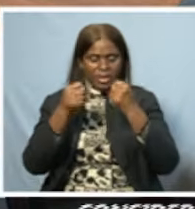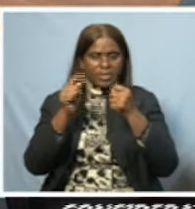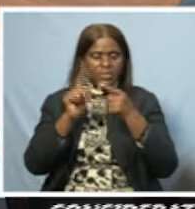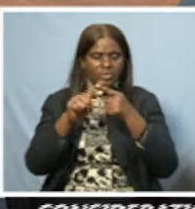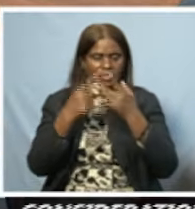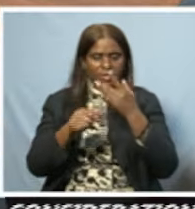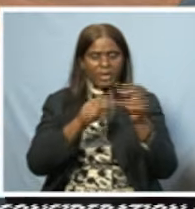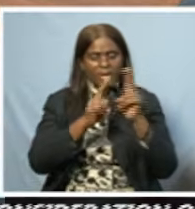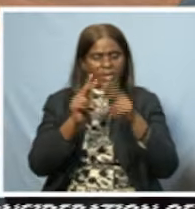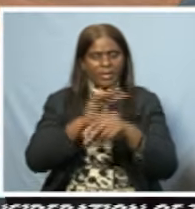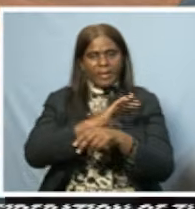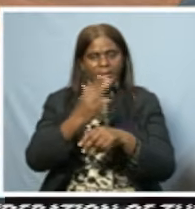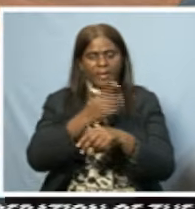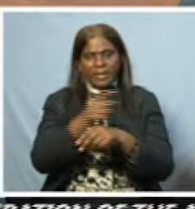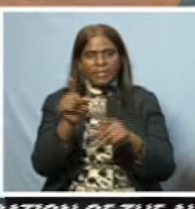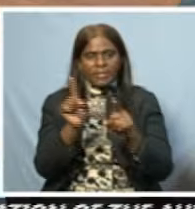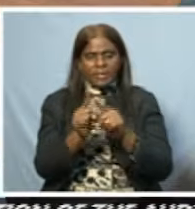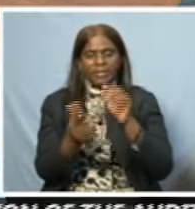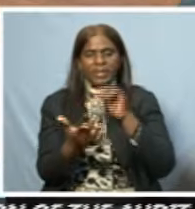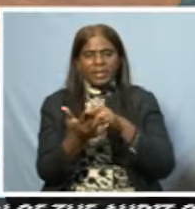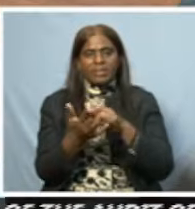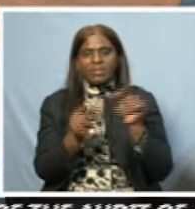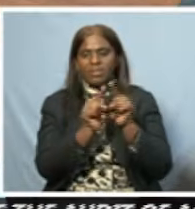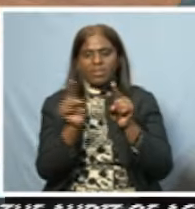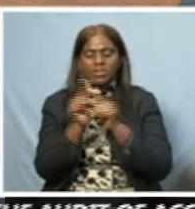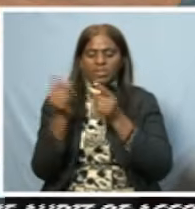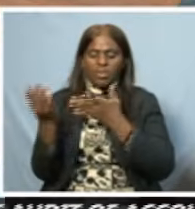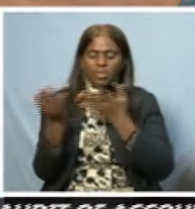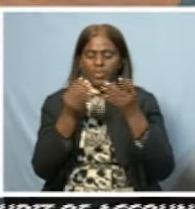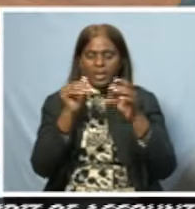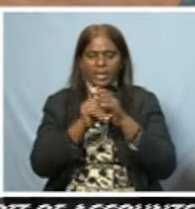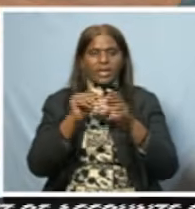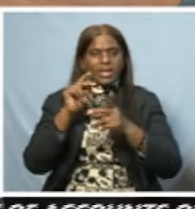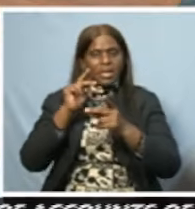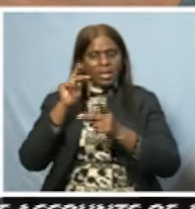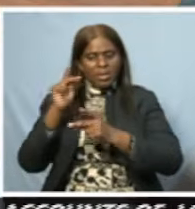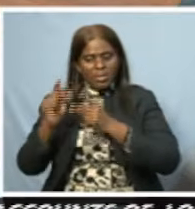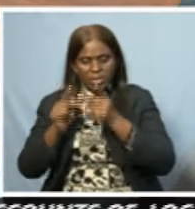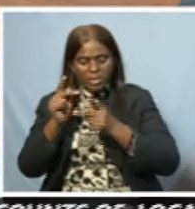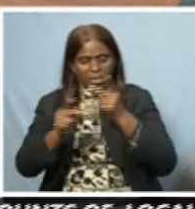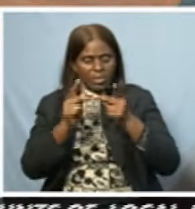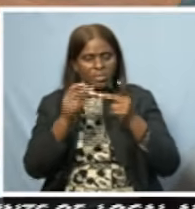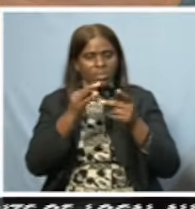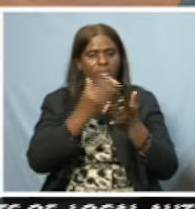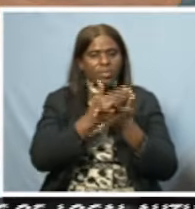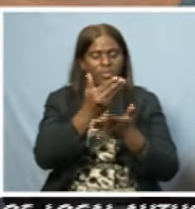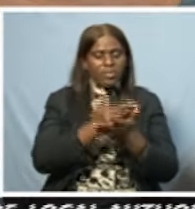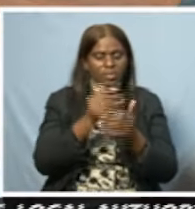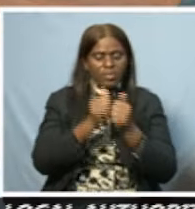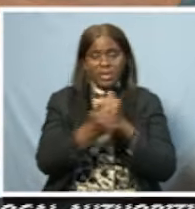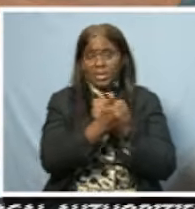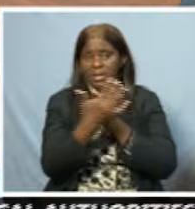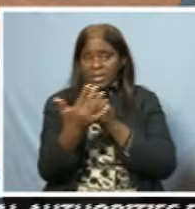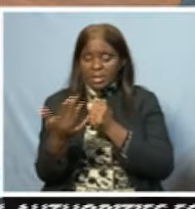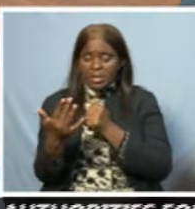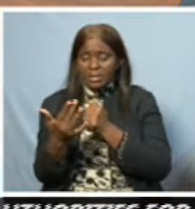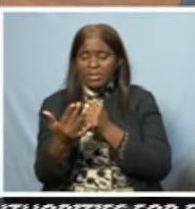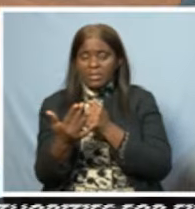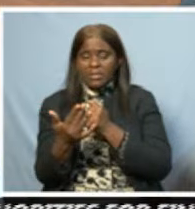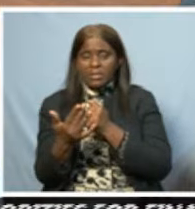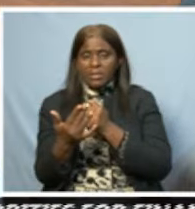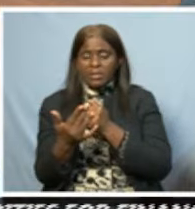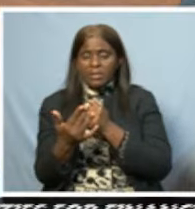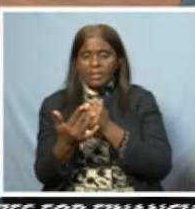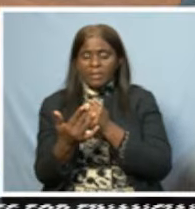that saving our as well as matters in time, which surrounding procurement. The dumping site, all the is